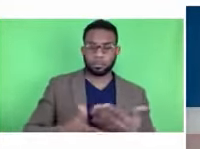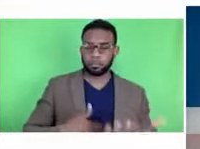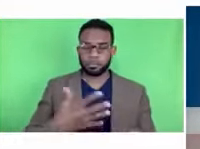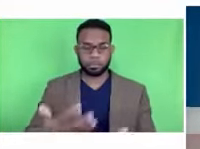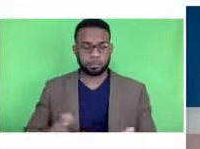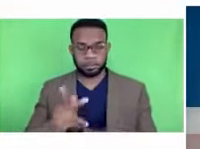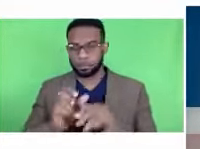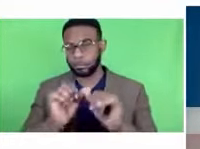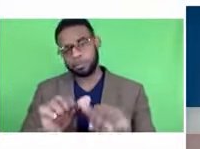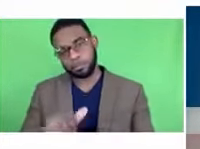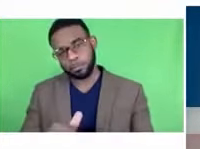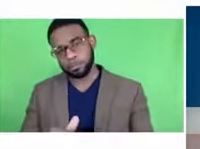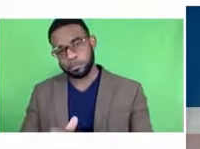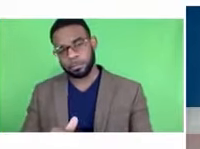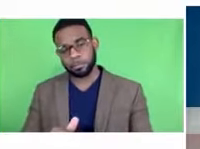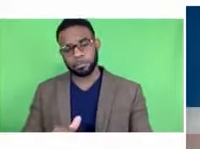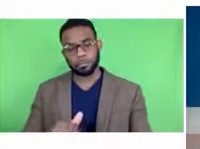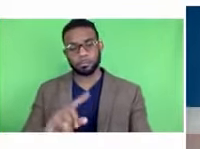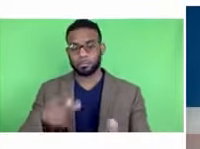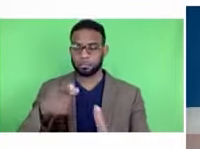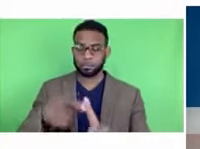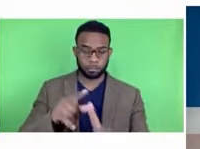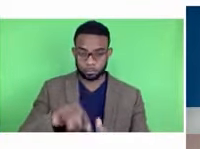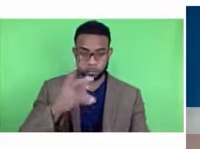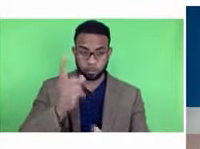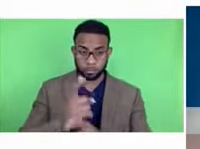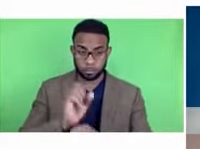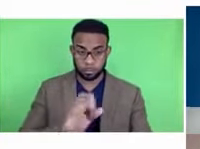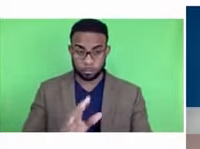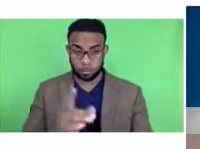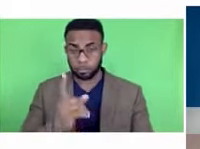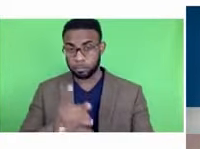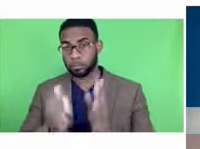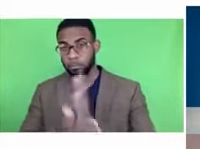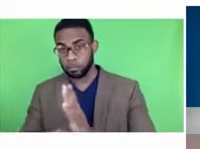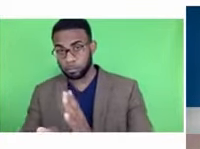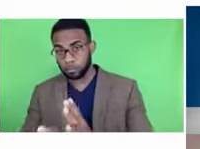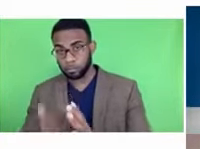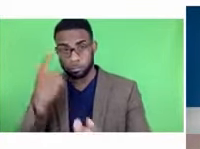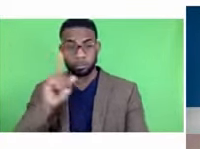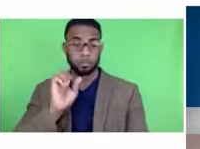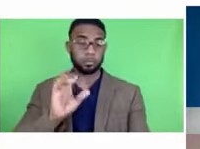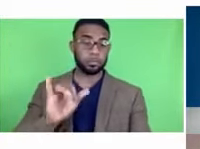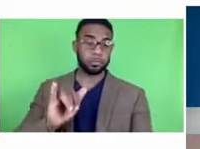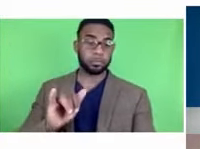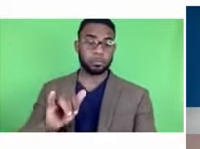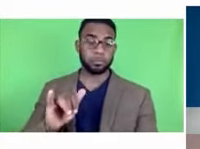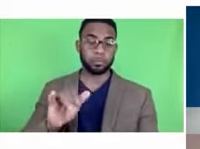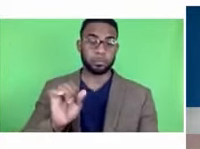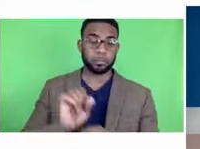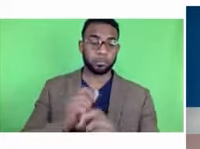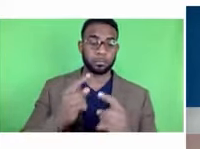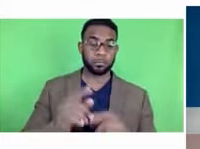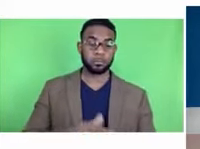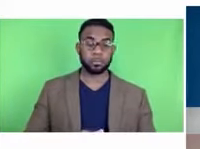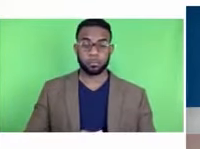it going, and it's all about finding the right employer and the right skills for you to be able to do that job successfully.